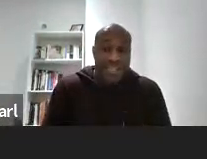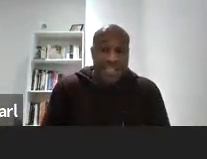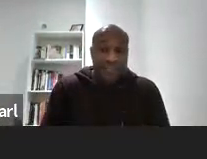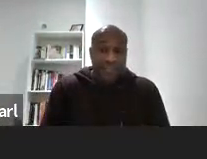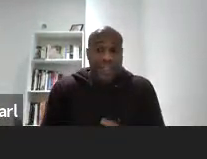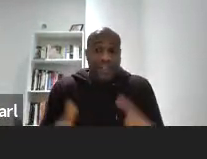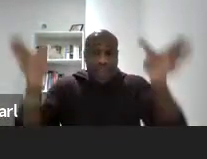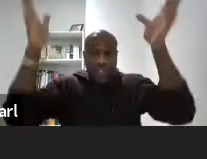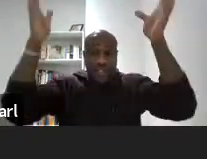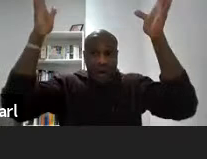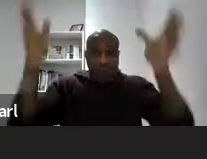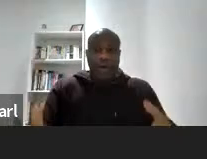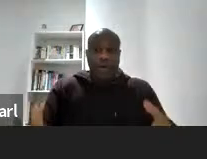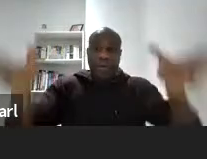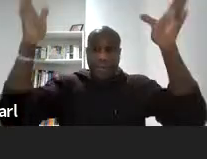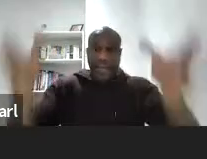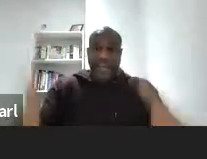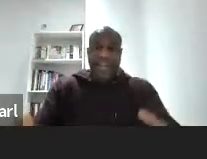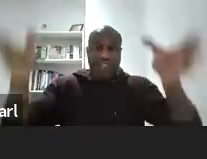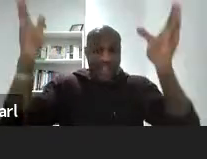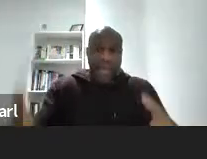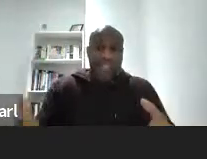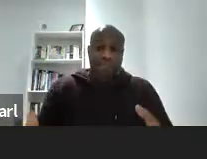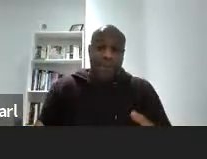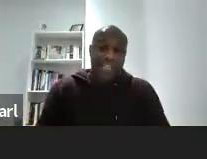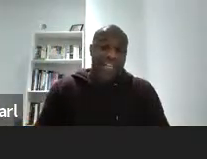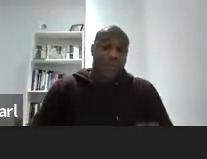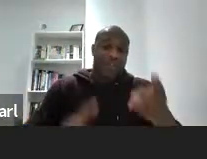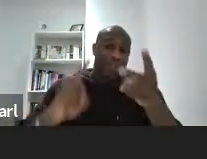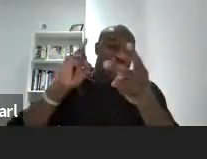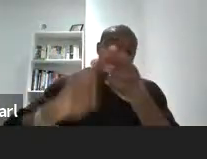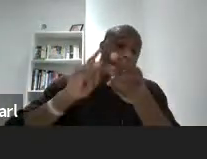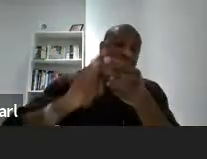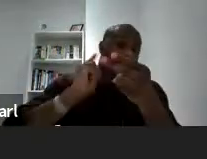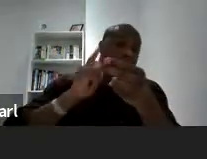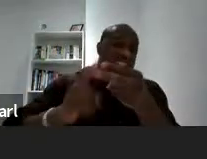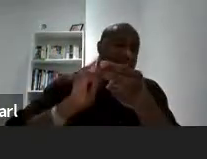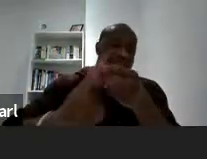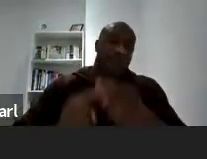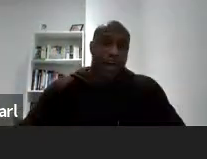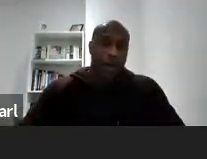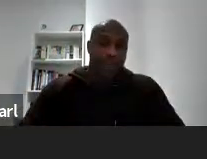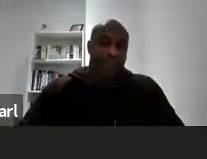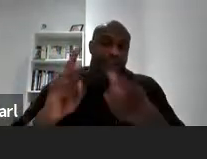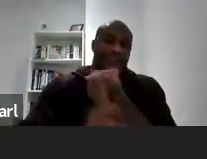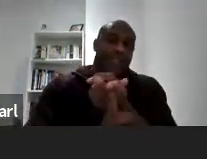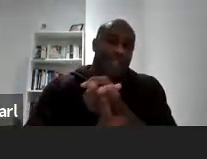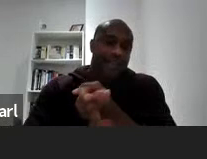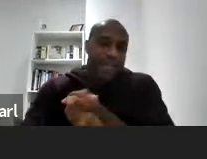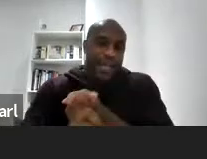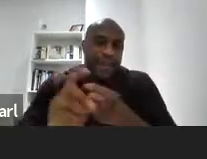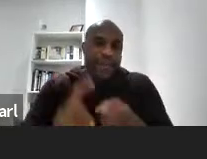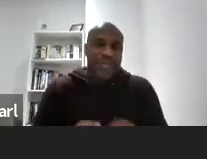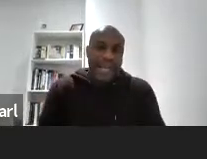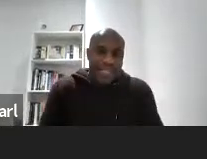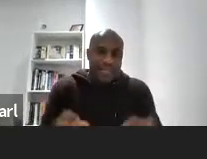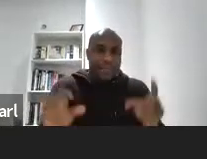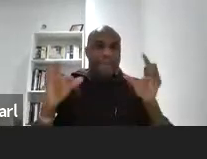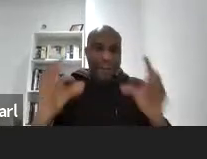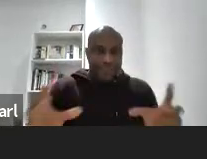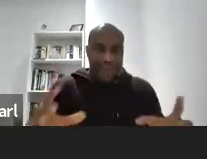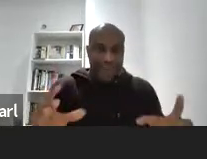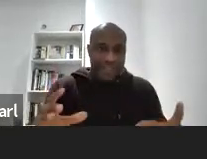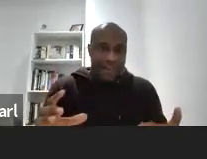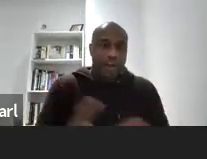simply need is just a one-page landing page, which does two things really, really well. Firstly, it communicates